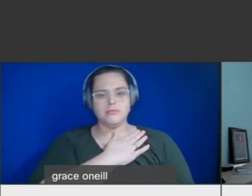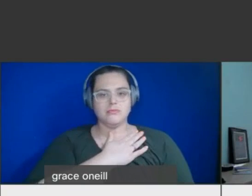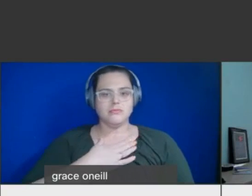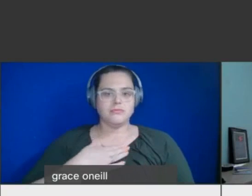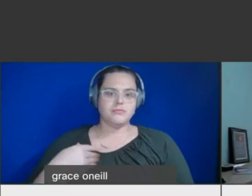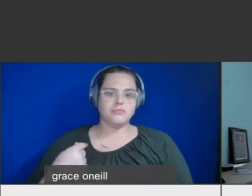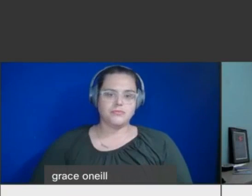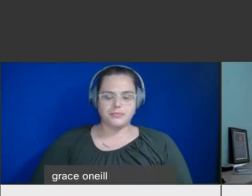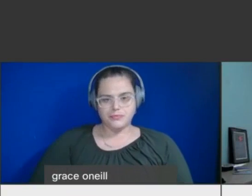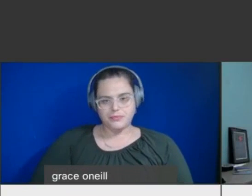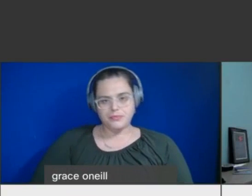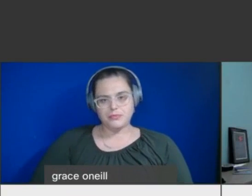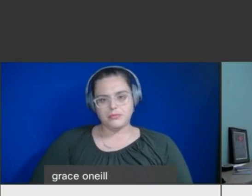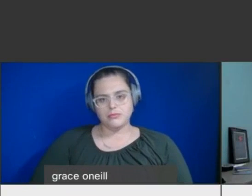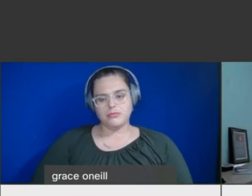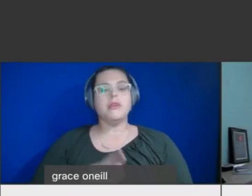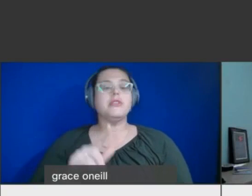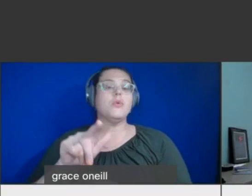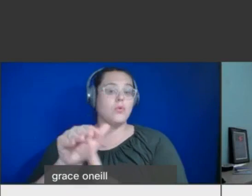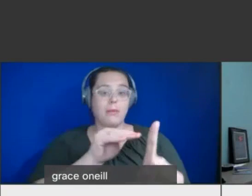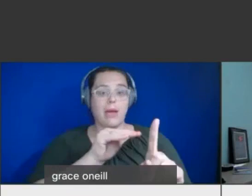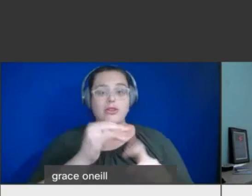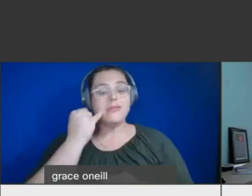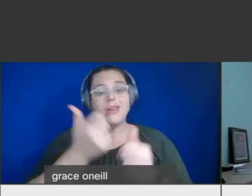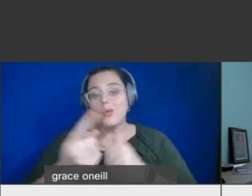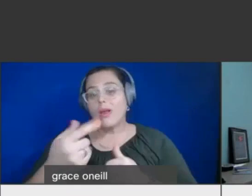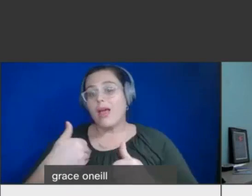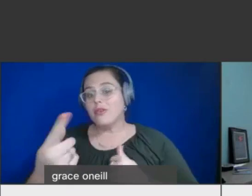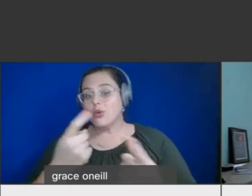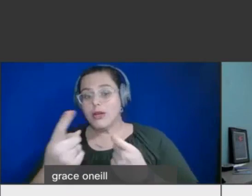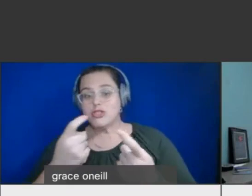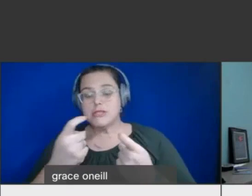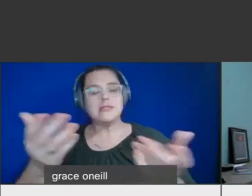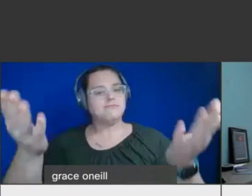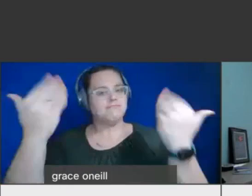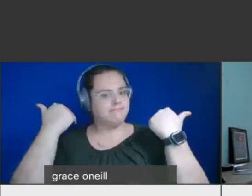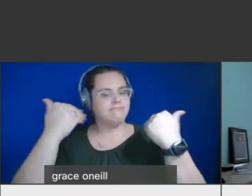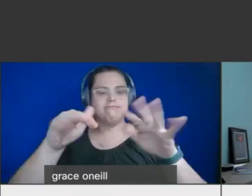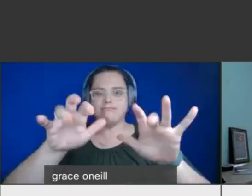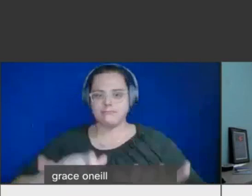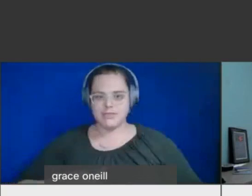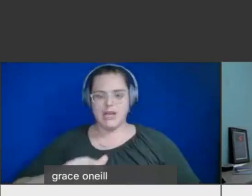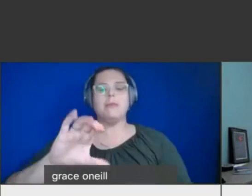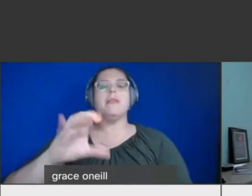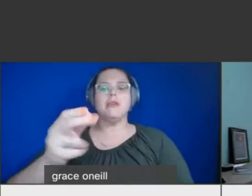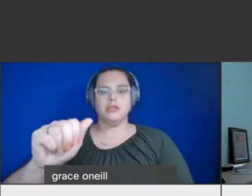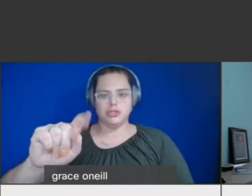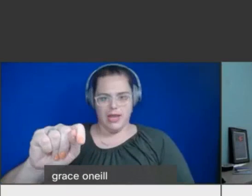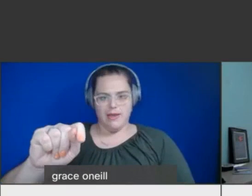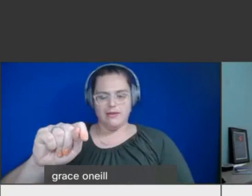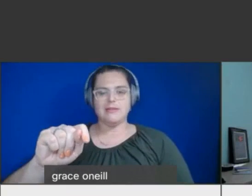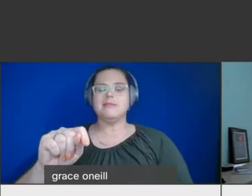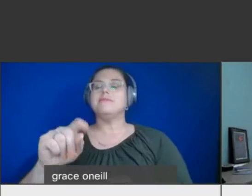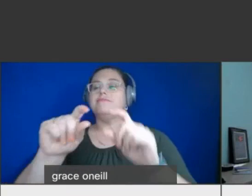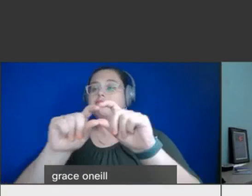So as a reminder, if people have questions, type them in the chat to everyone so that we can see them and we'll be able